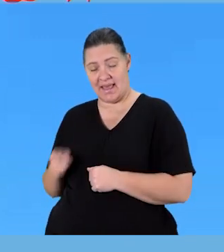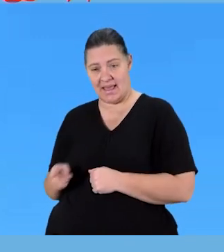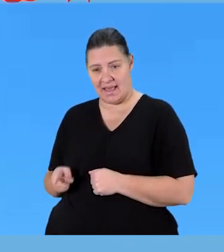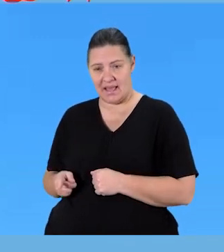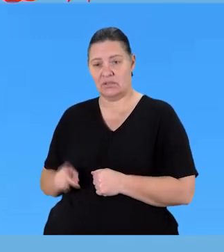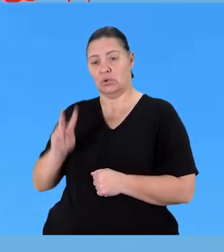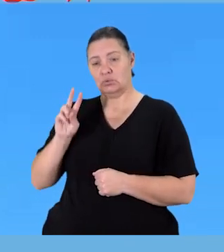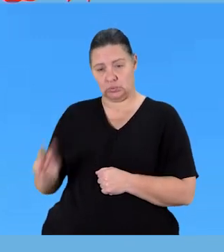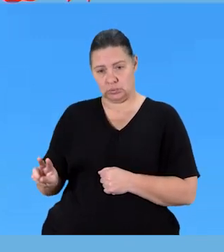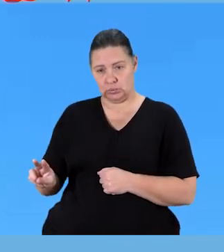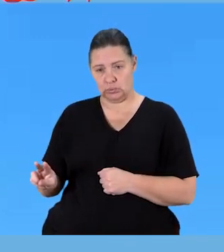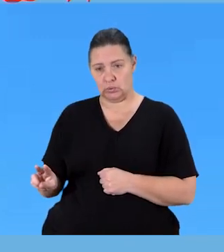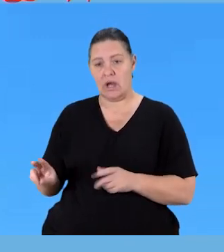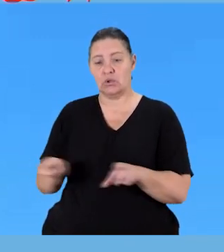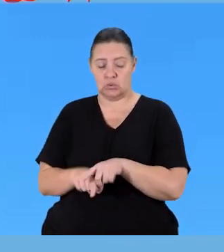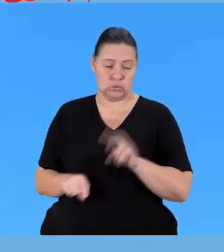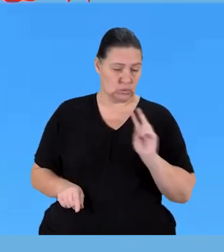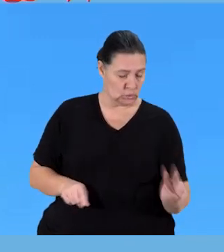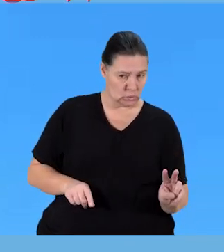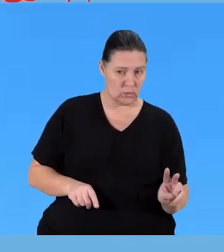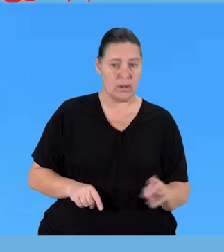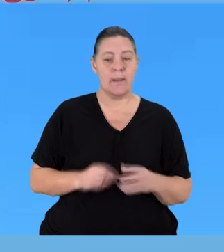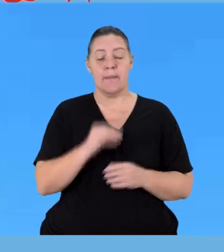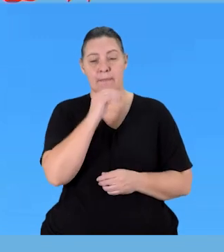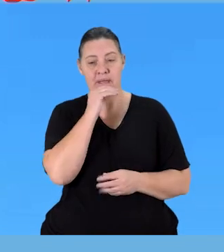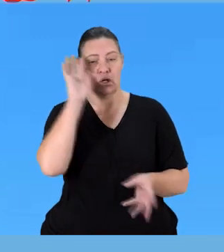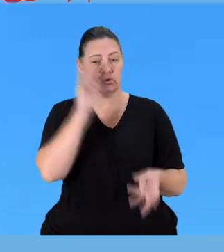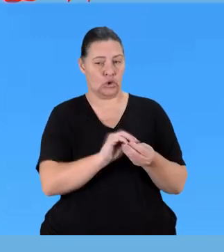2 oxygens here. We also have 2 oxygens there. So